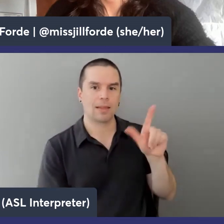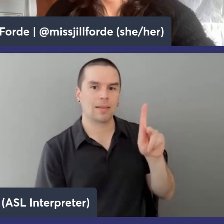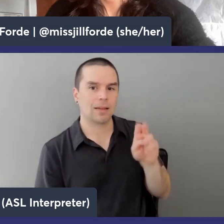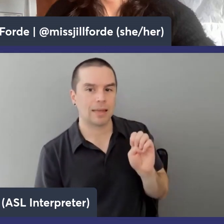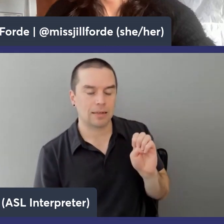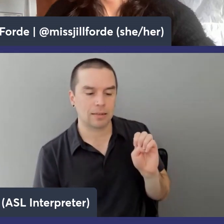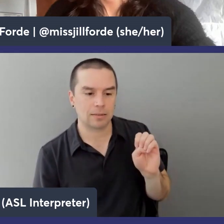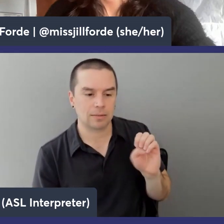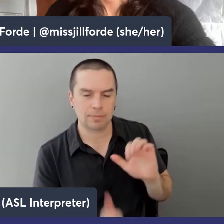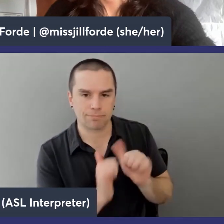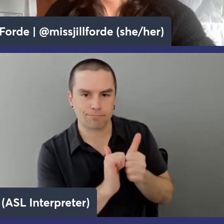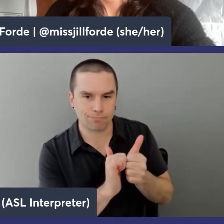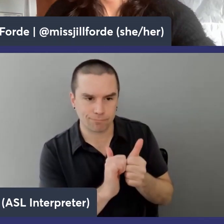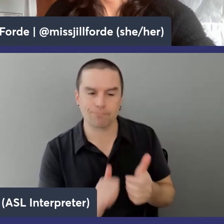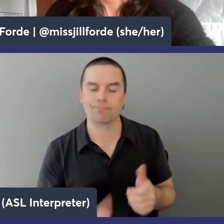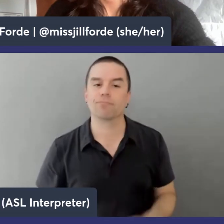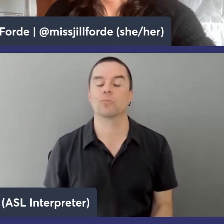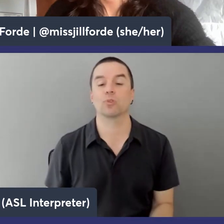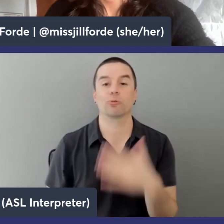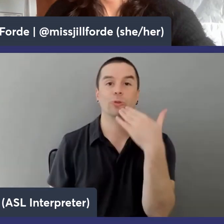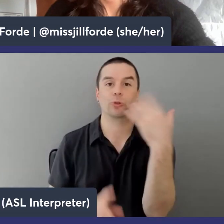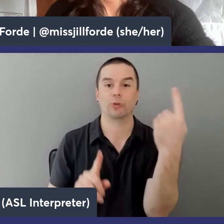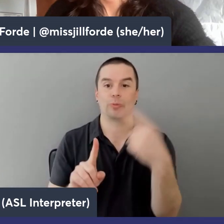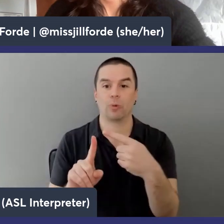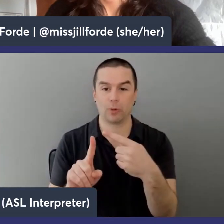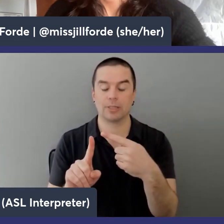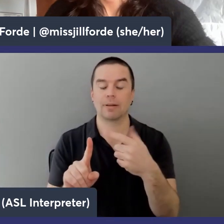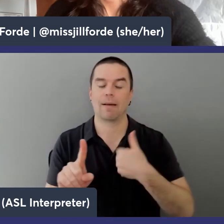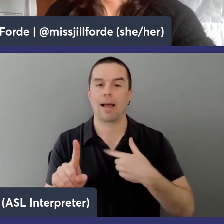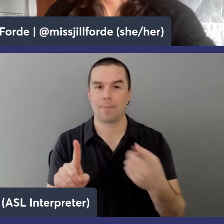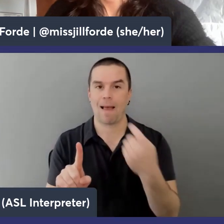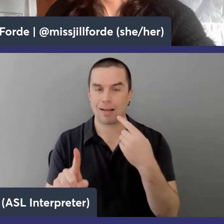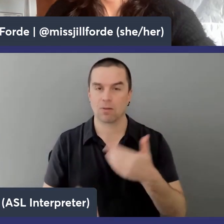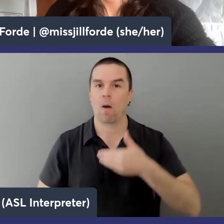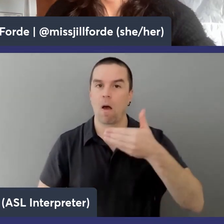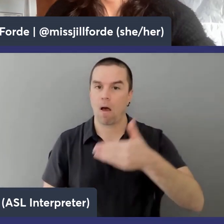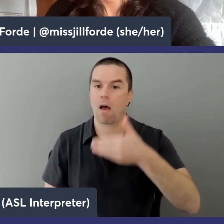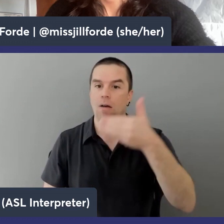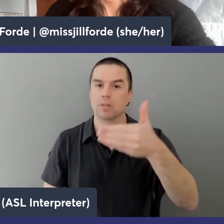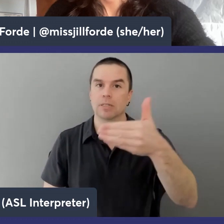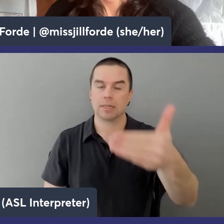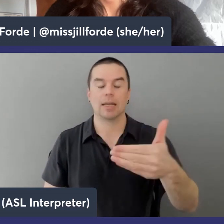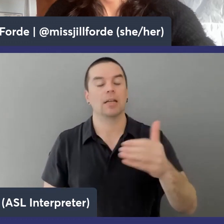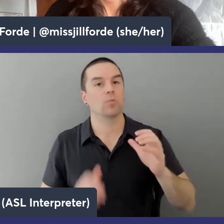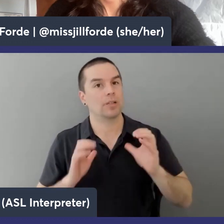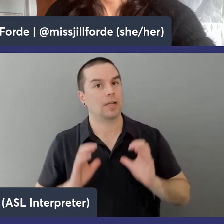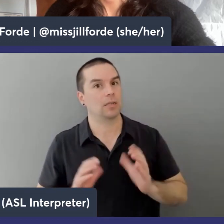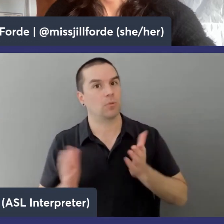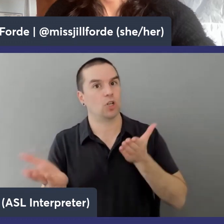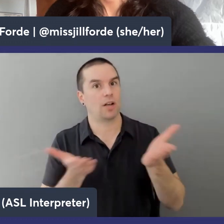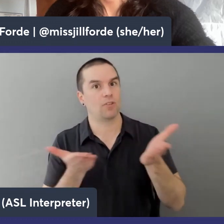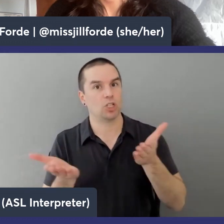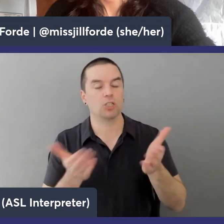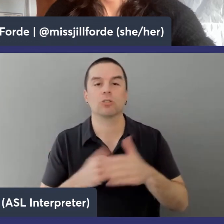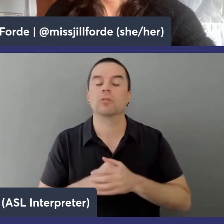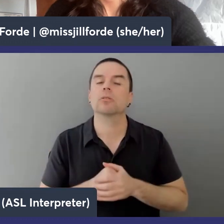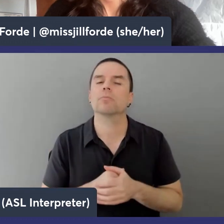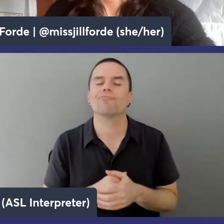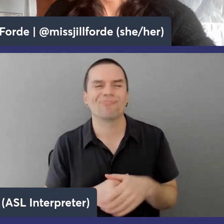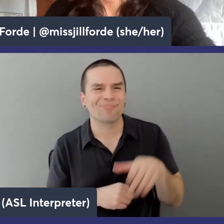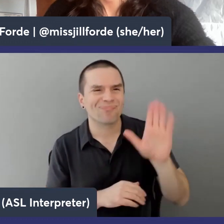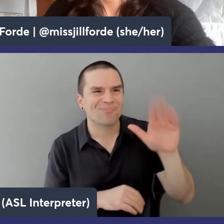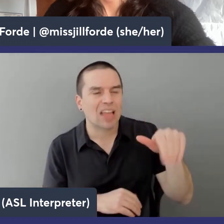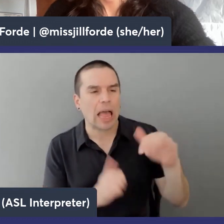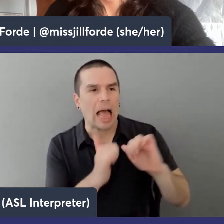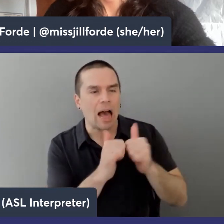great point. And this is something that I get asked all the time now with customer conversations. Is like, hey, how does this fit into